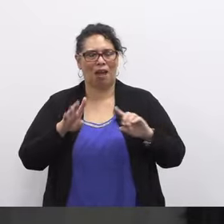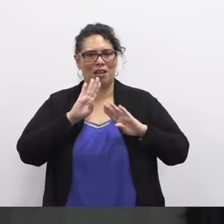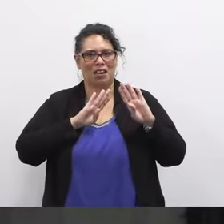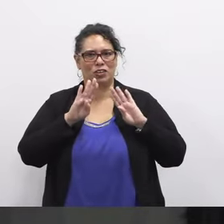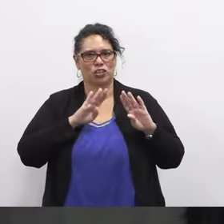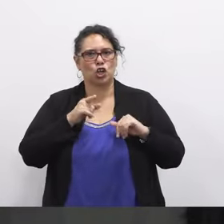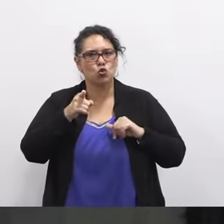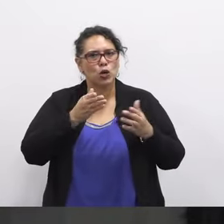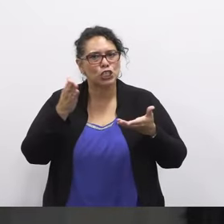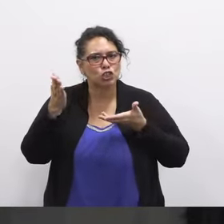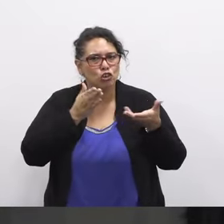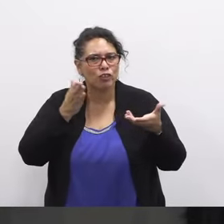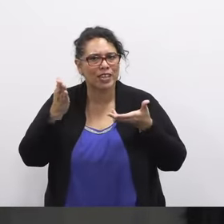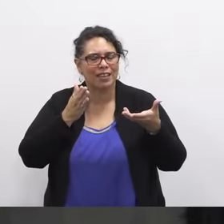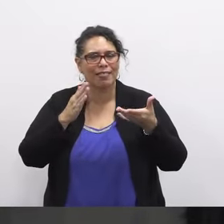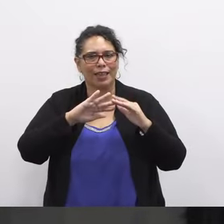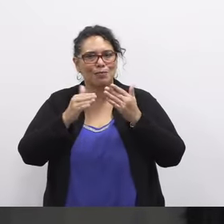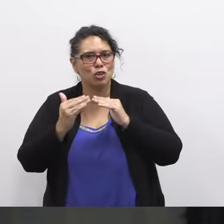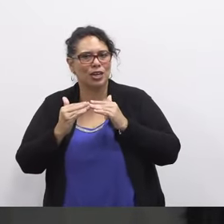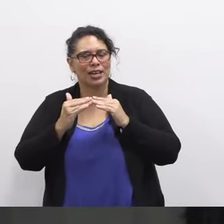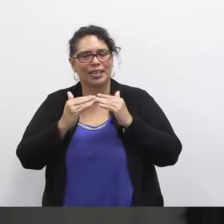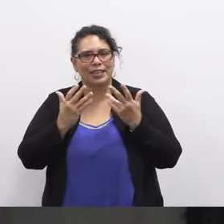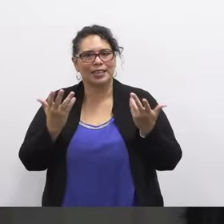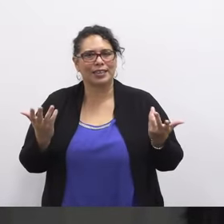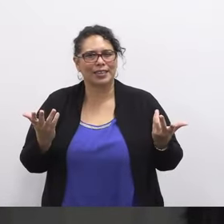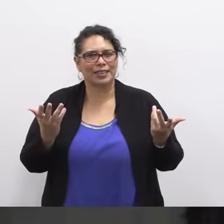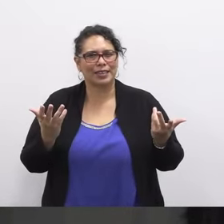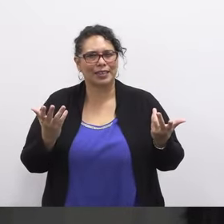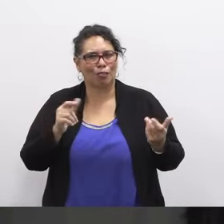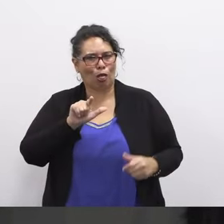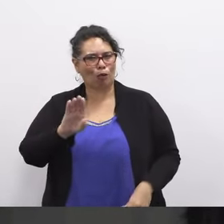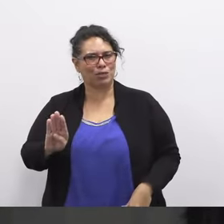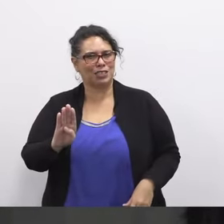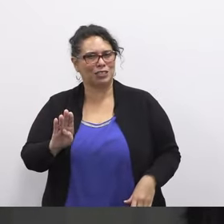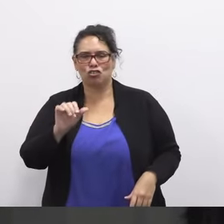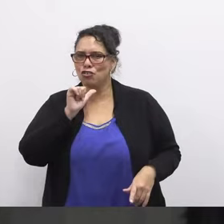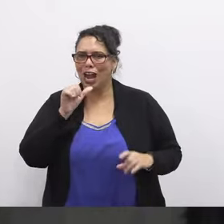the community in the city of Long Beach. And I don't think you're doing the